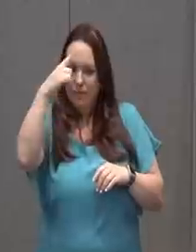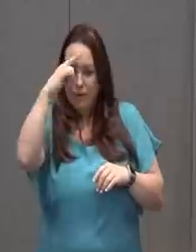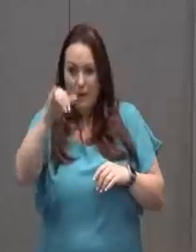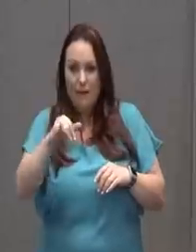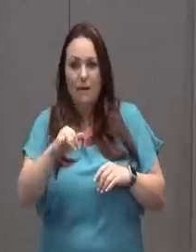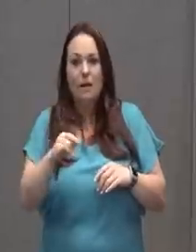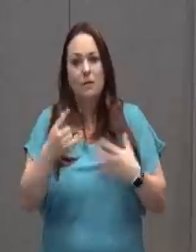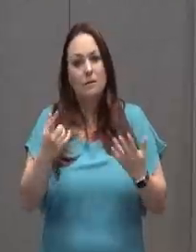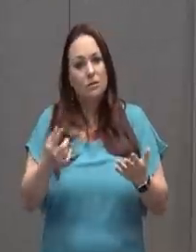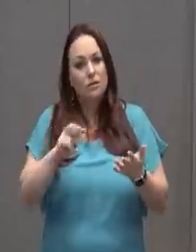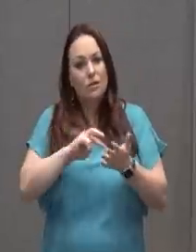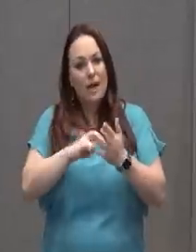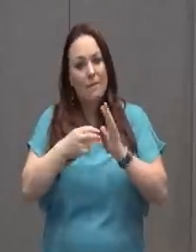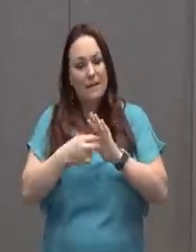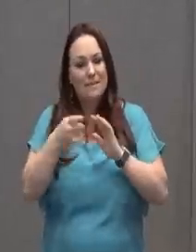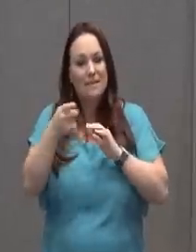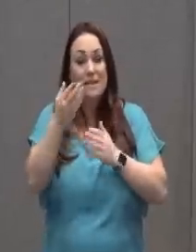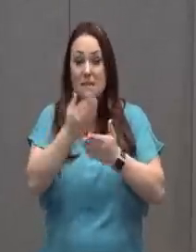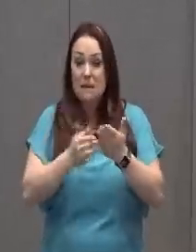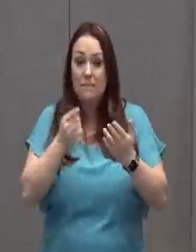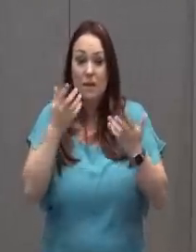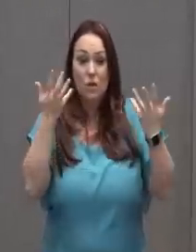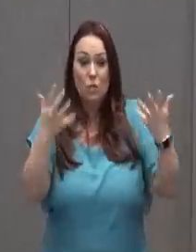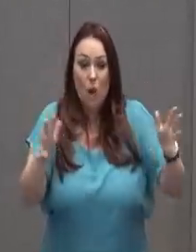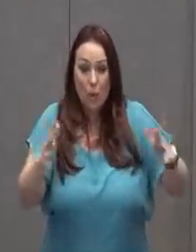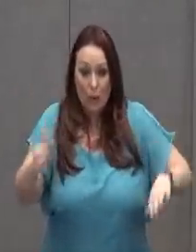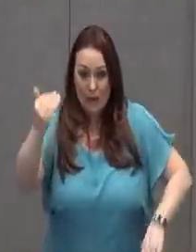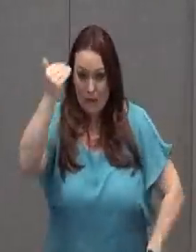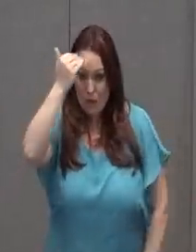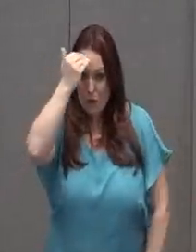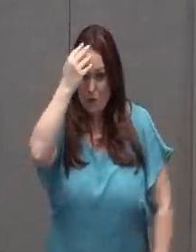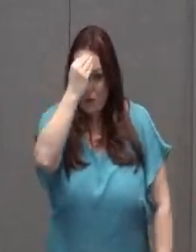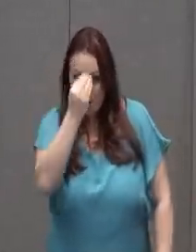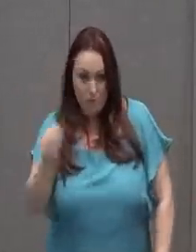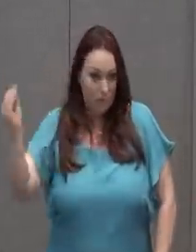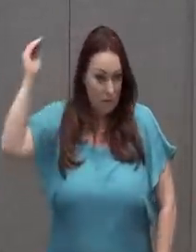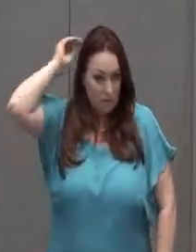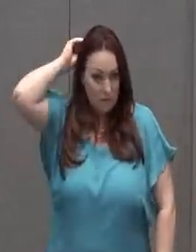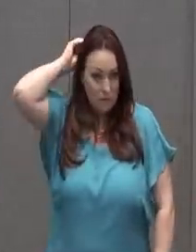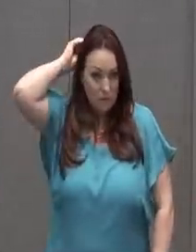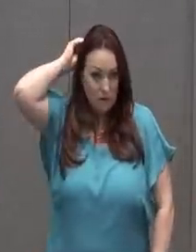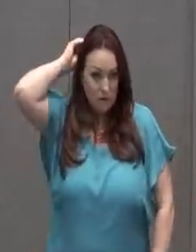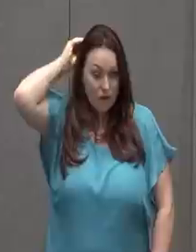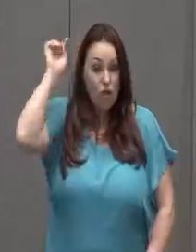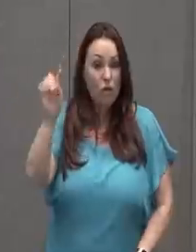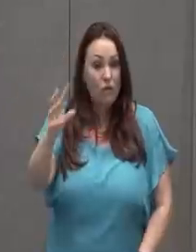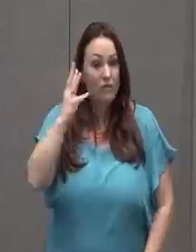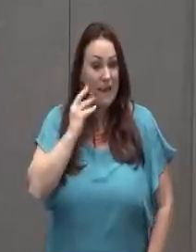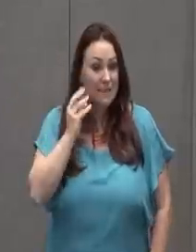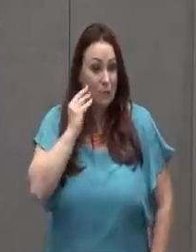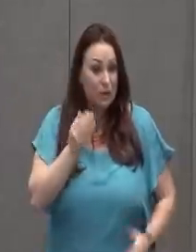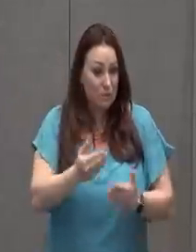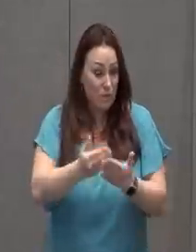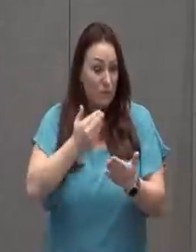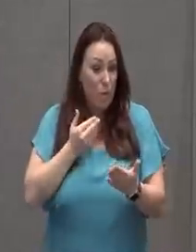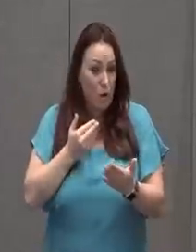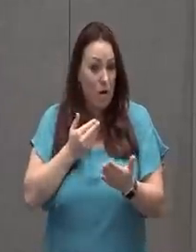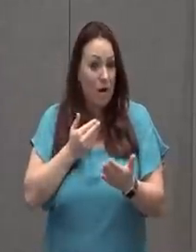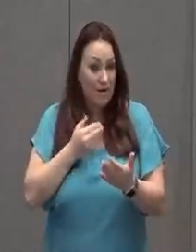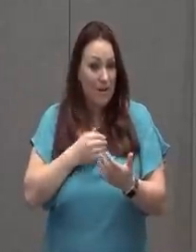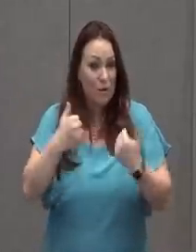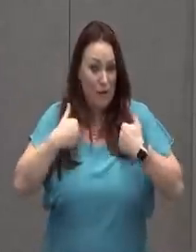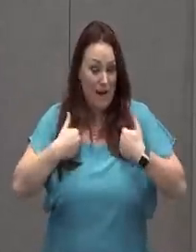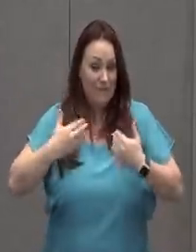it's basically something you already know, something that you've dealt with before from your prior